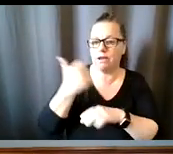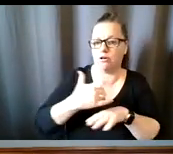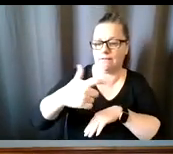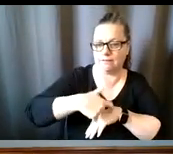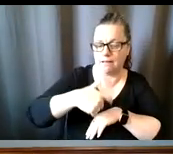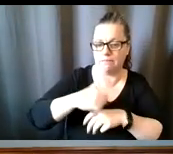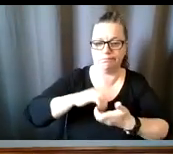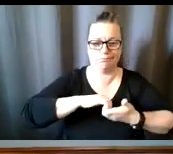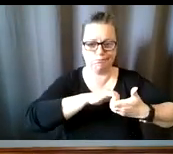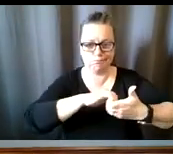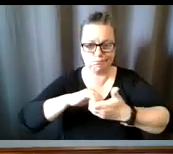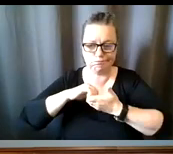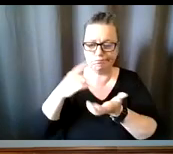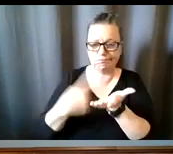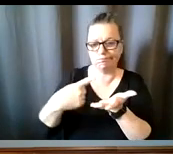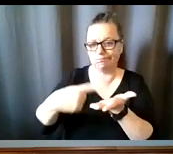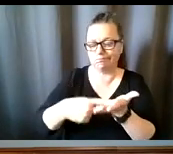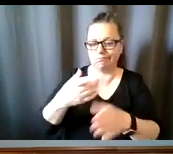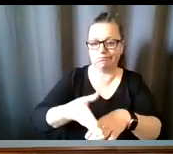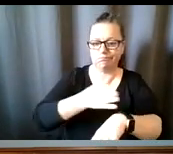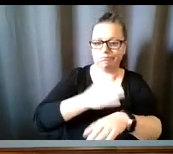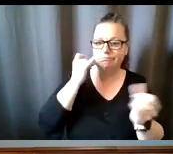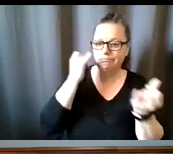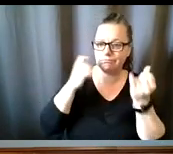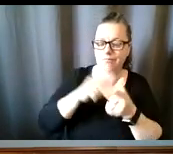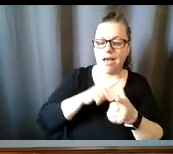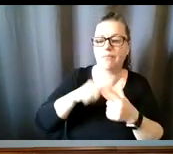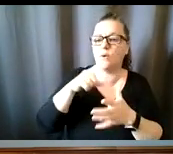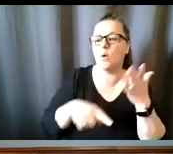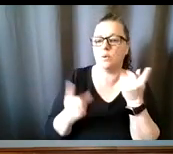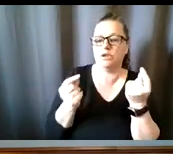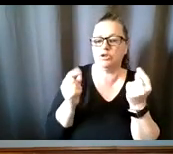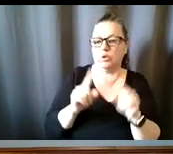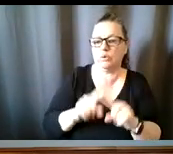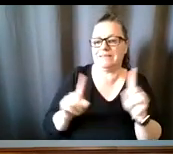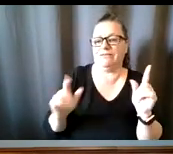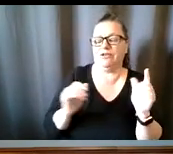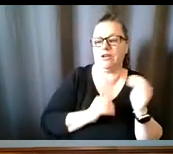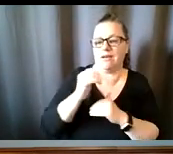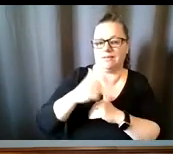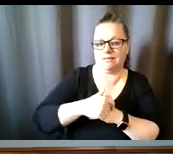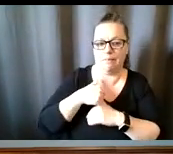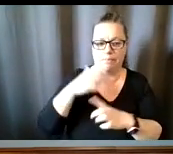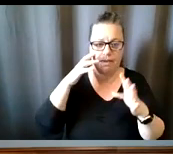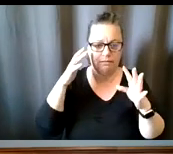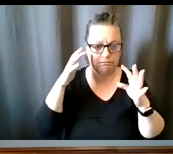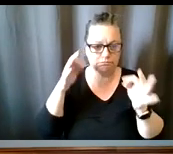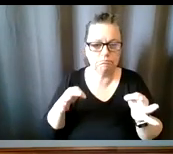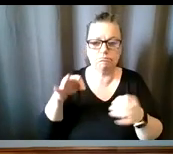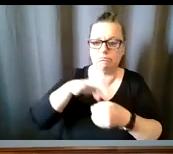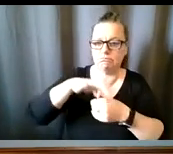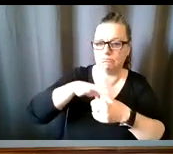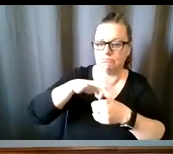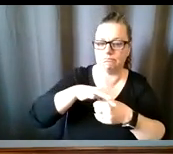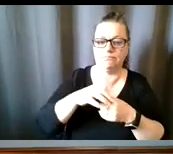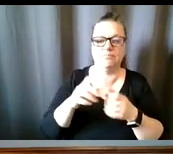they collaborate on some improvement ideas. And then what will you do different next time? Something they decide by voting what they're going to work on. And so here's